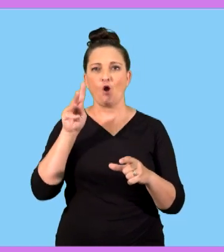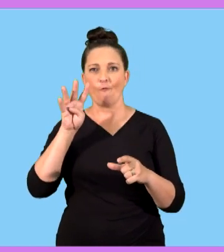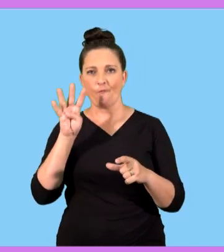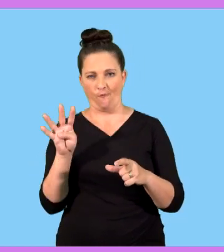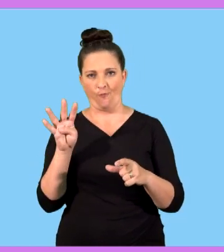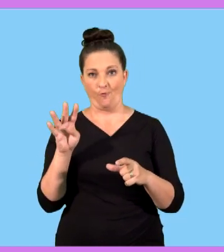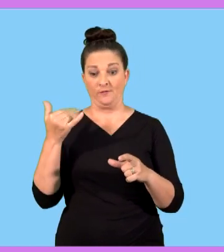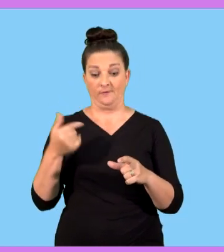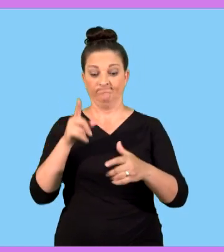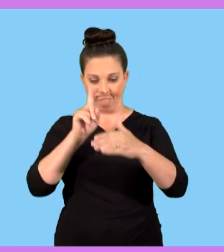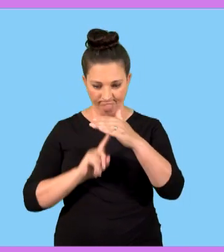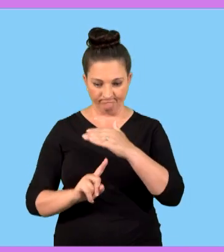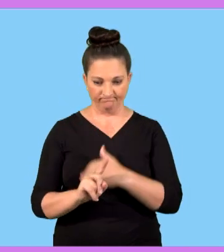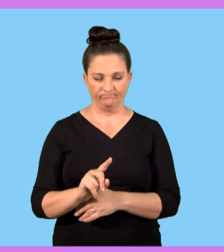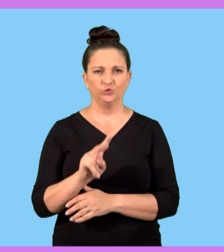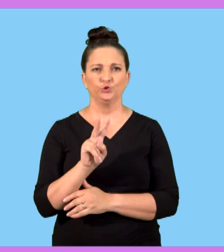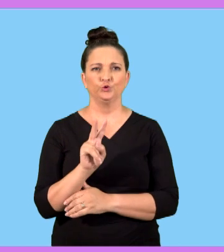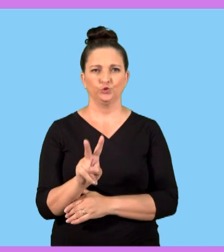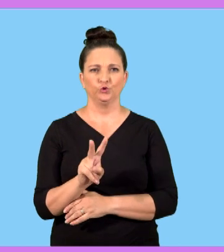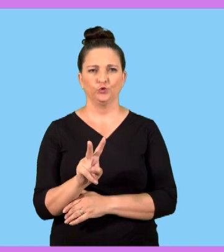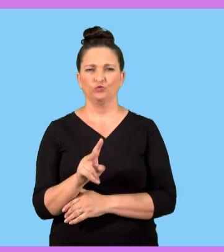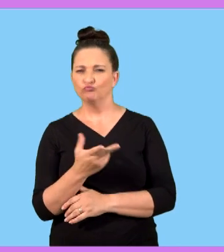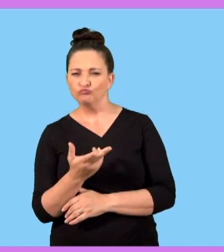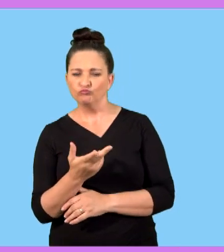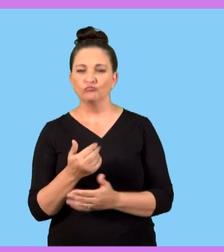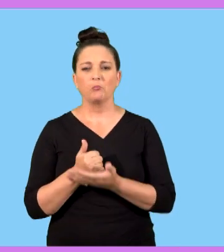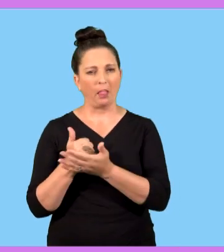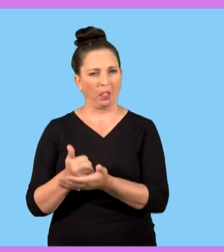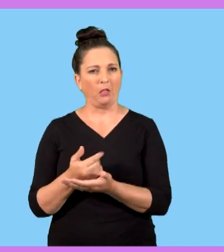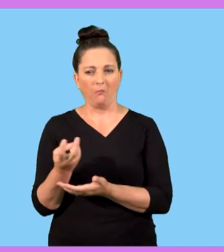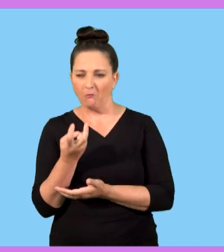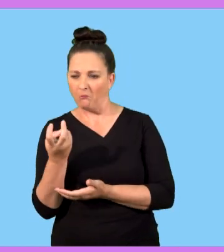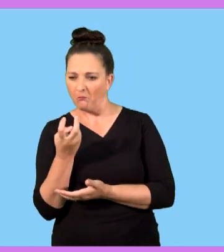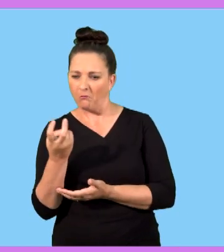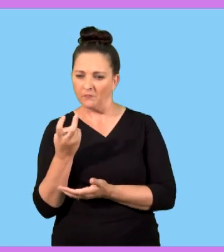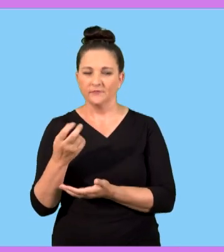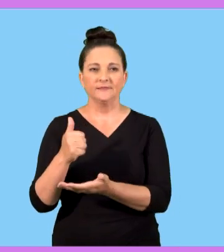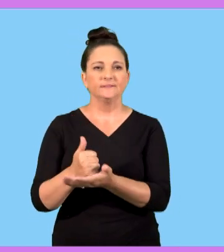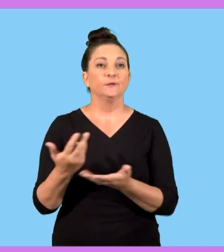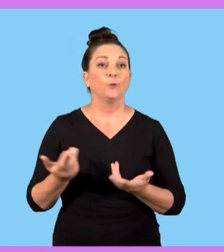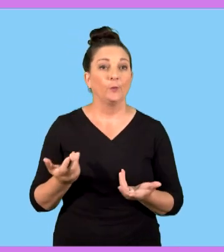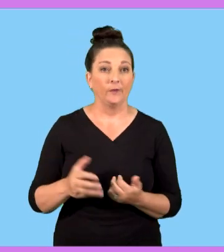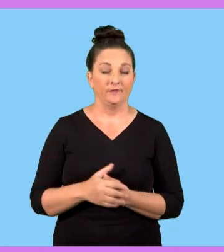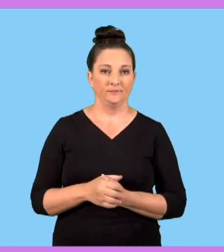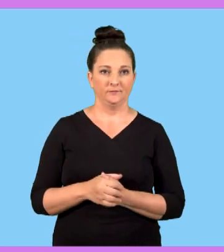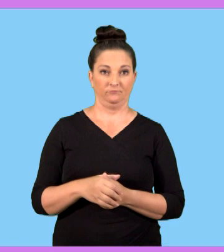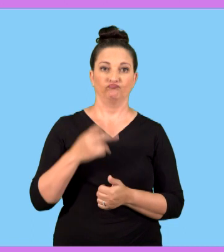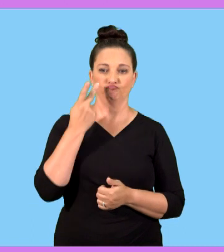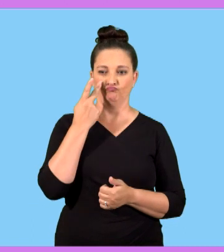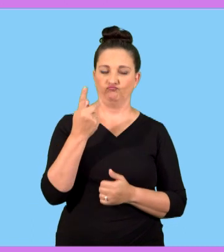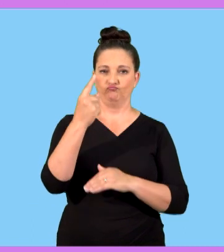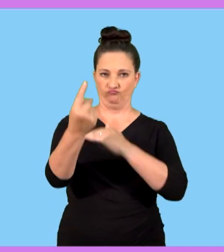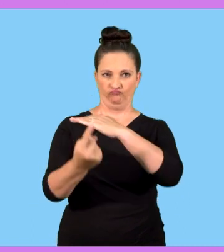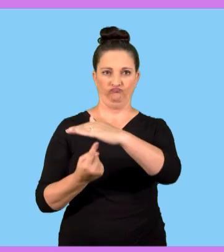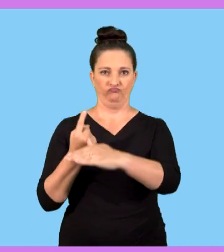cinema using entrance 2. Assist Kevin to find his seat. Right, so here we have entrance 2.